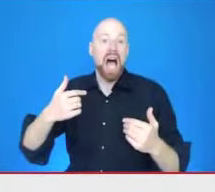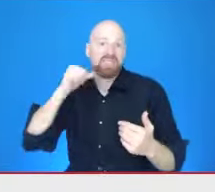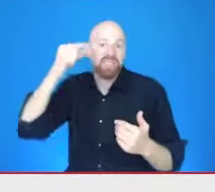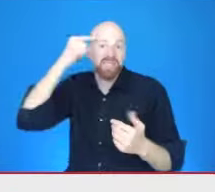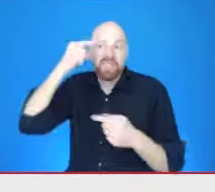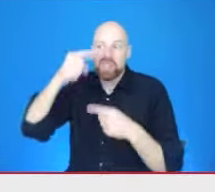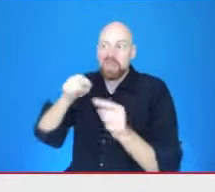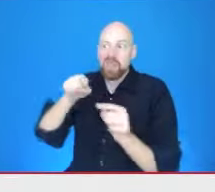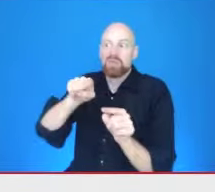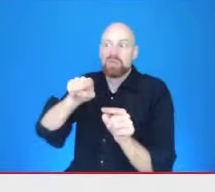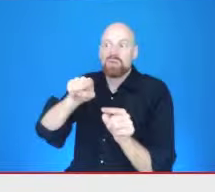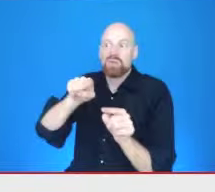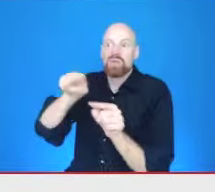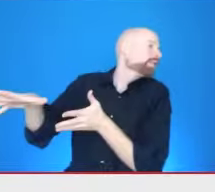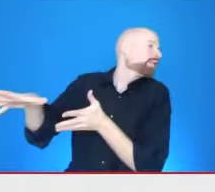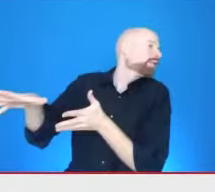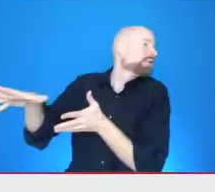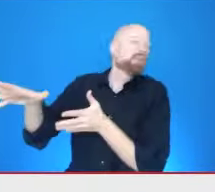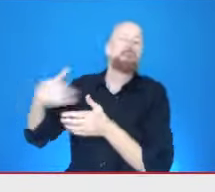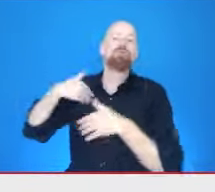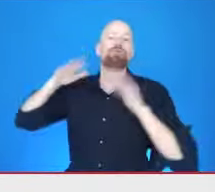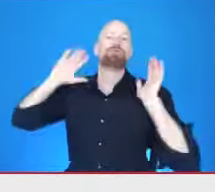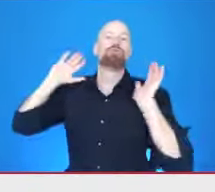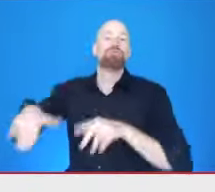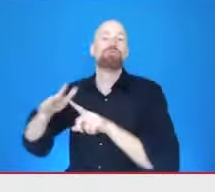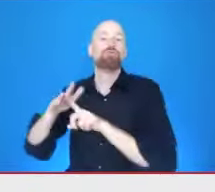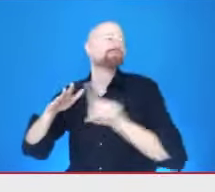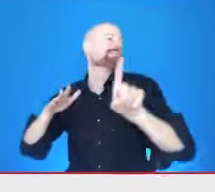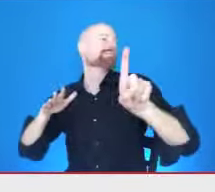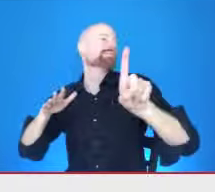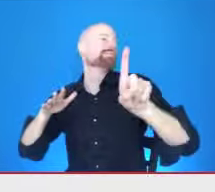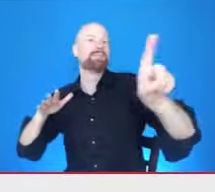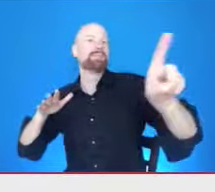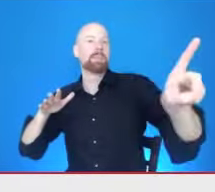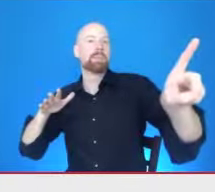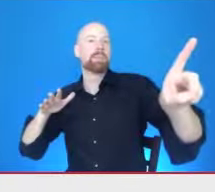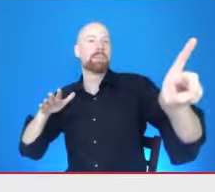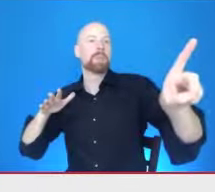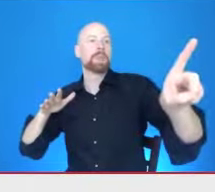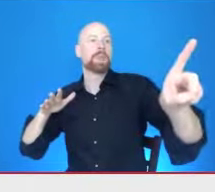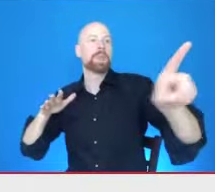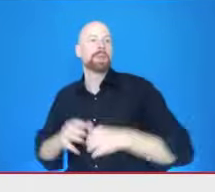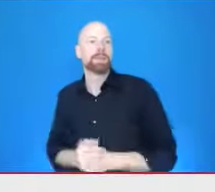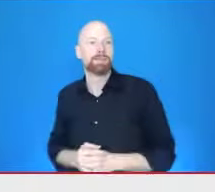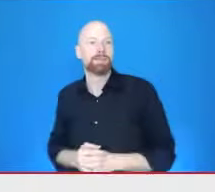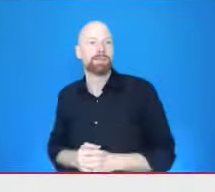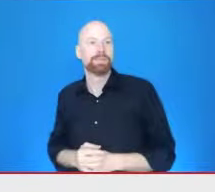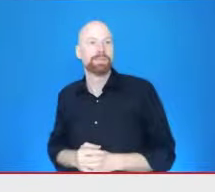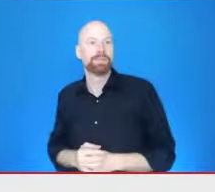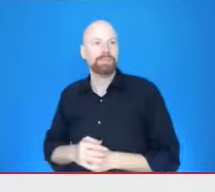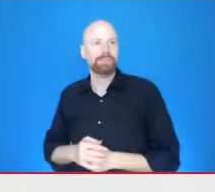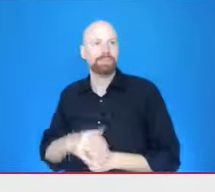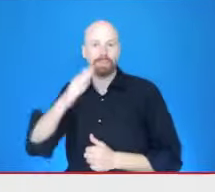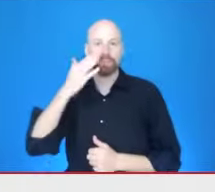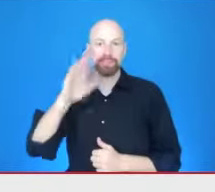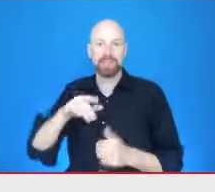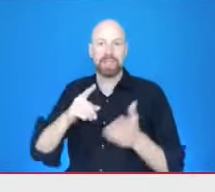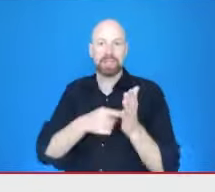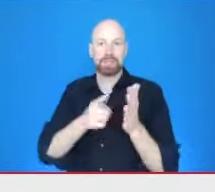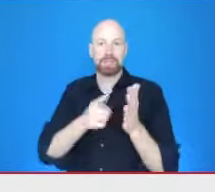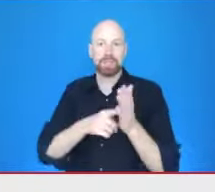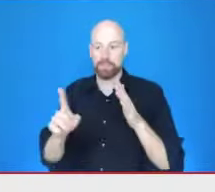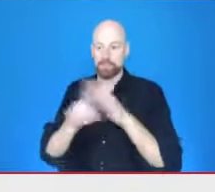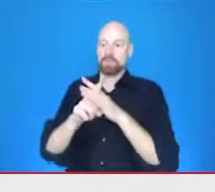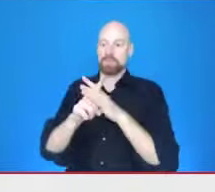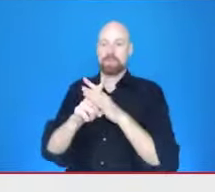When someone dies, you can't help but wonder, why? Mo made everyone feel welcome, wanted, and validated around